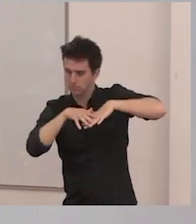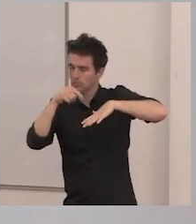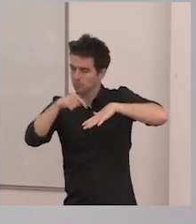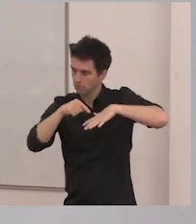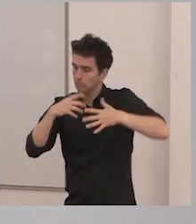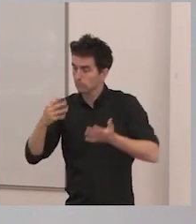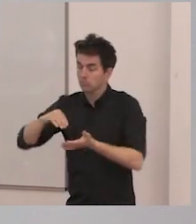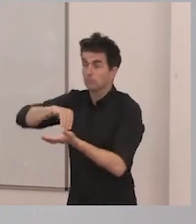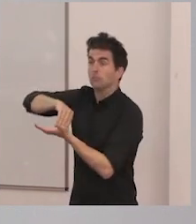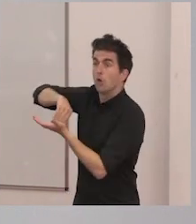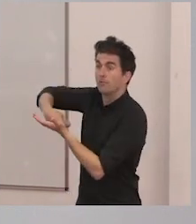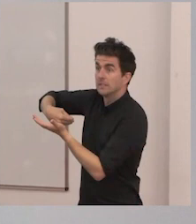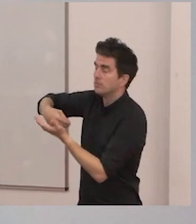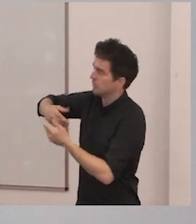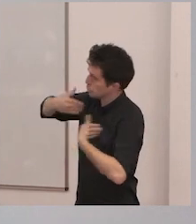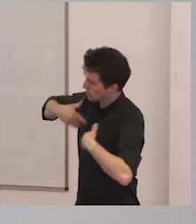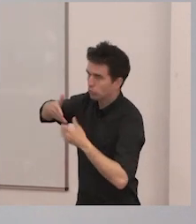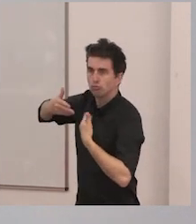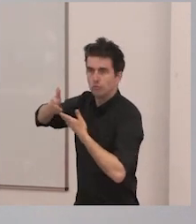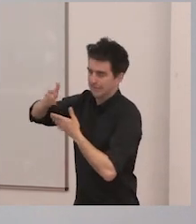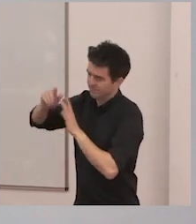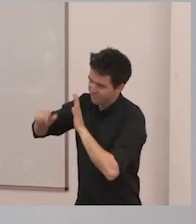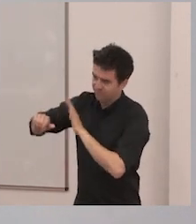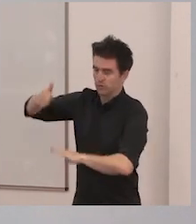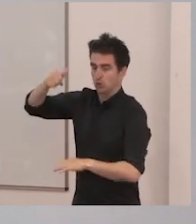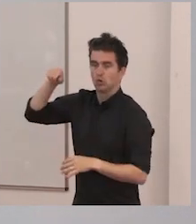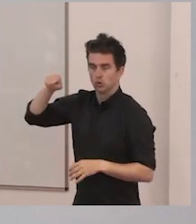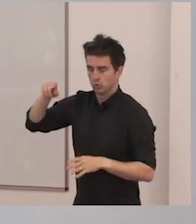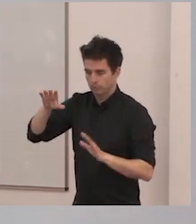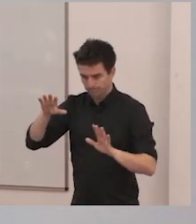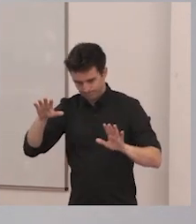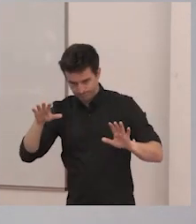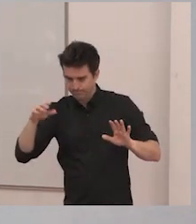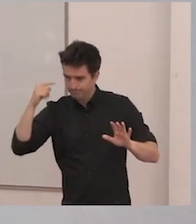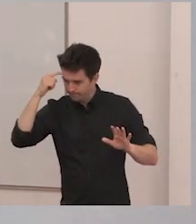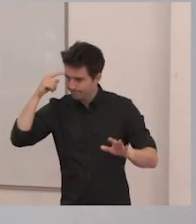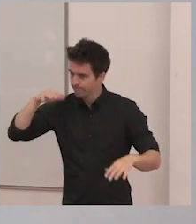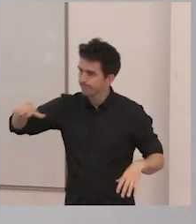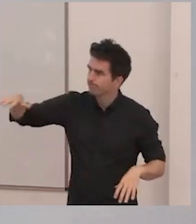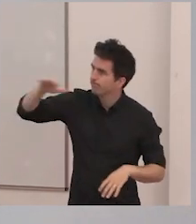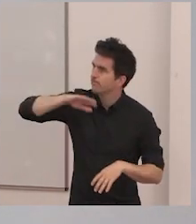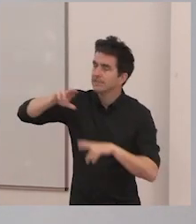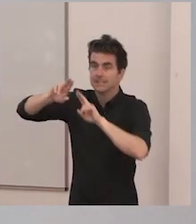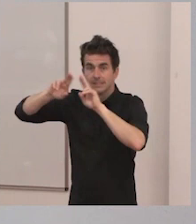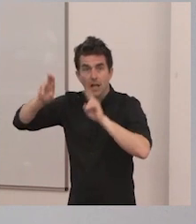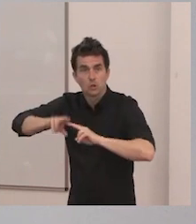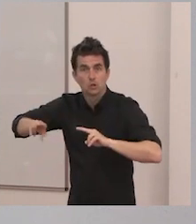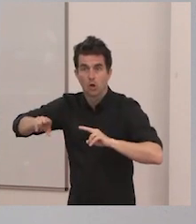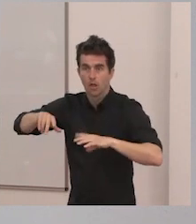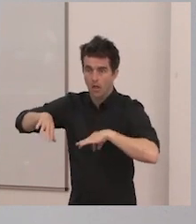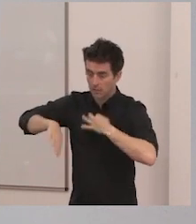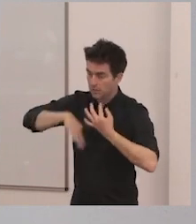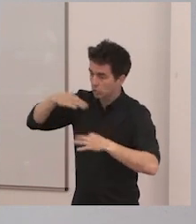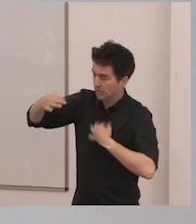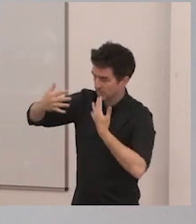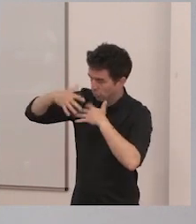Intersectional discrimination recognises the multidimensional layers of identities, statuses and life